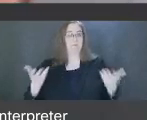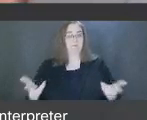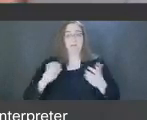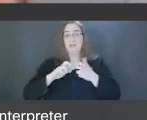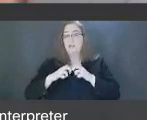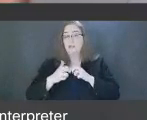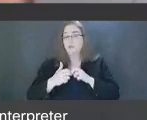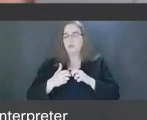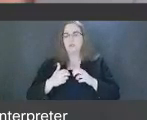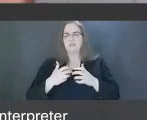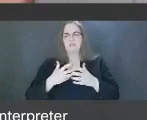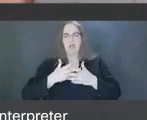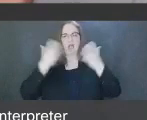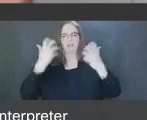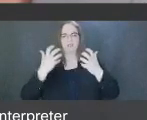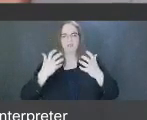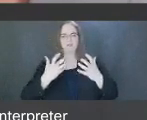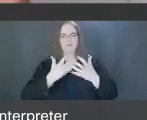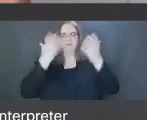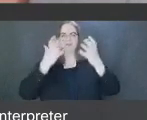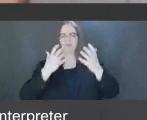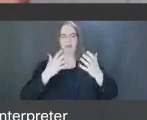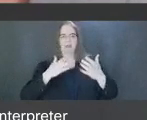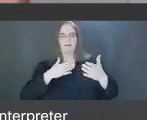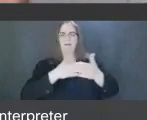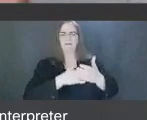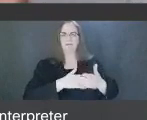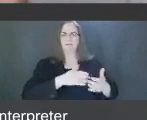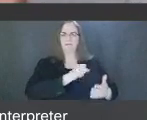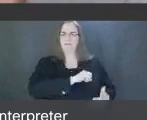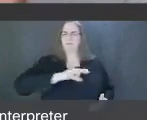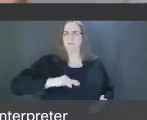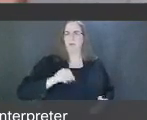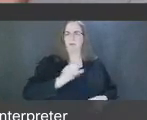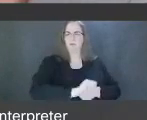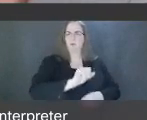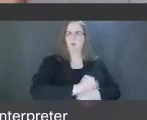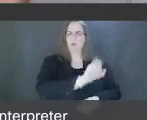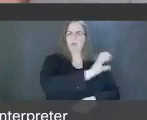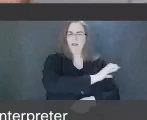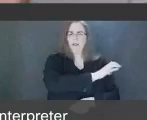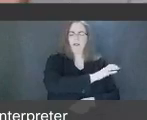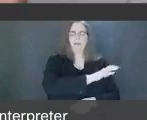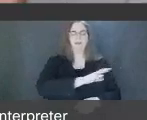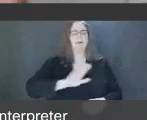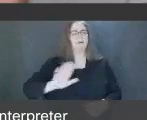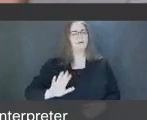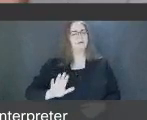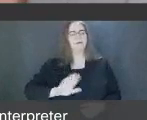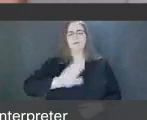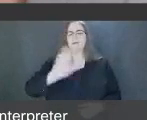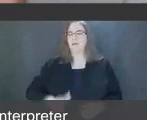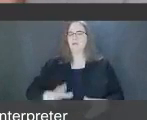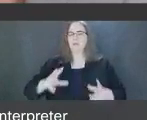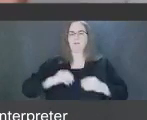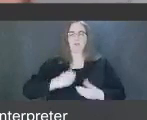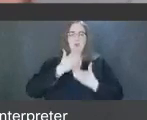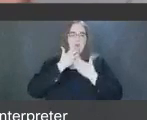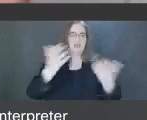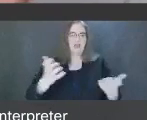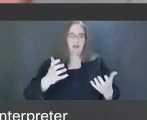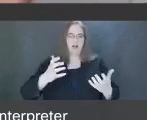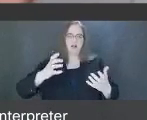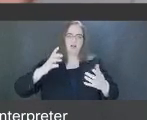is hostility towards our vaccine clinic staff. It is never acceptable to yell,